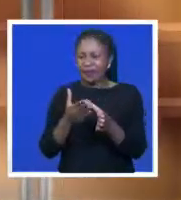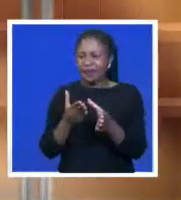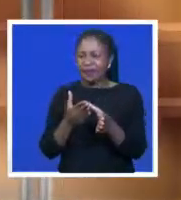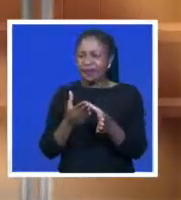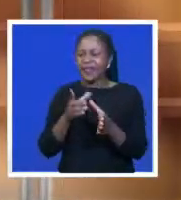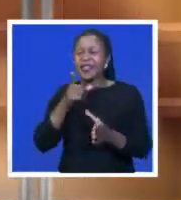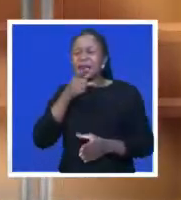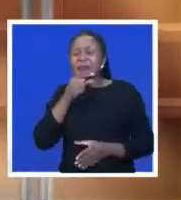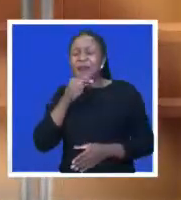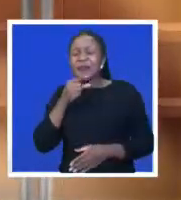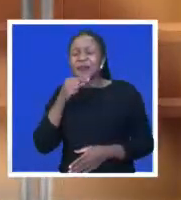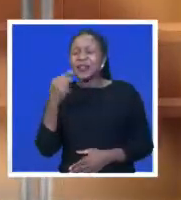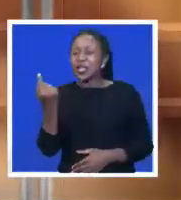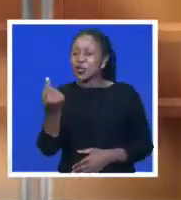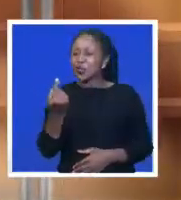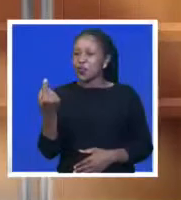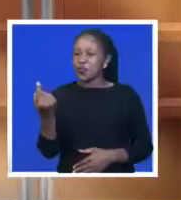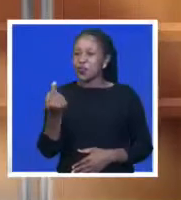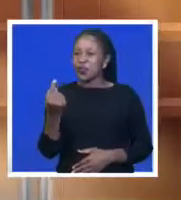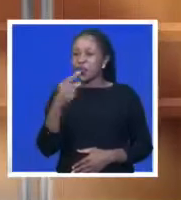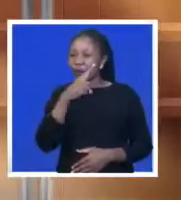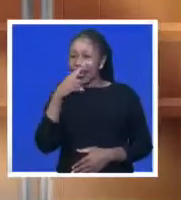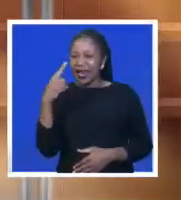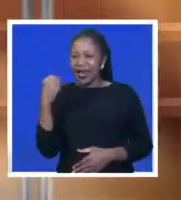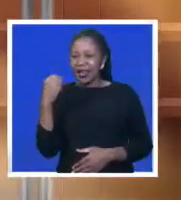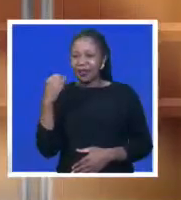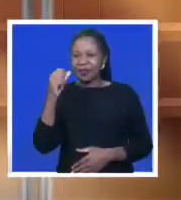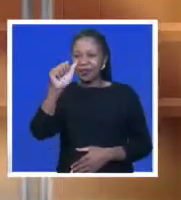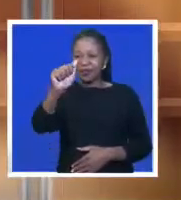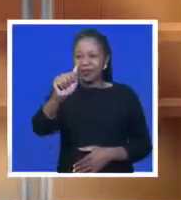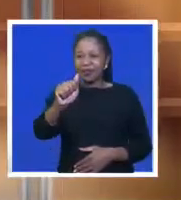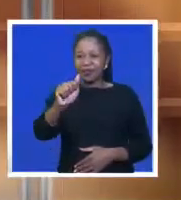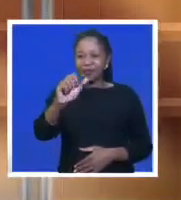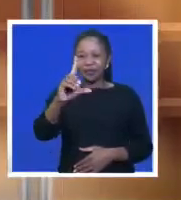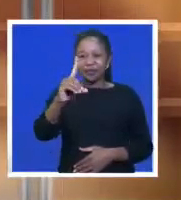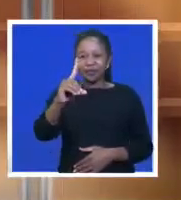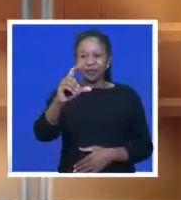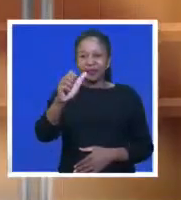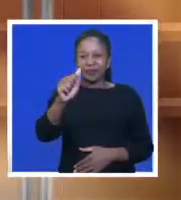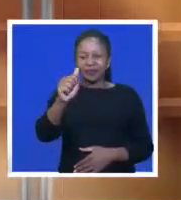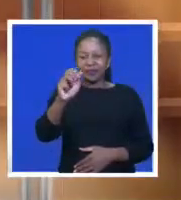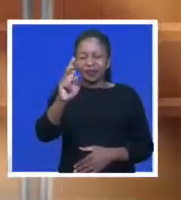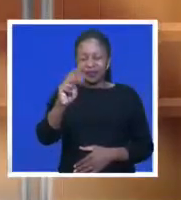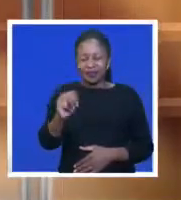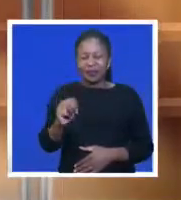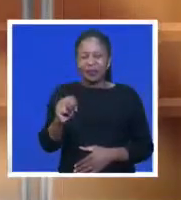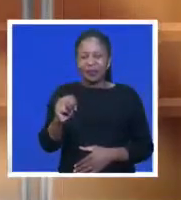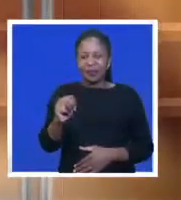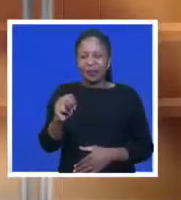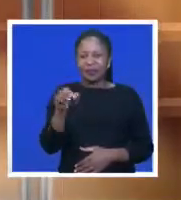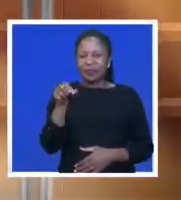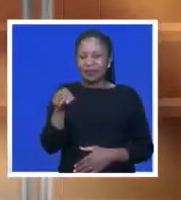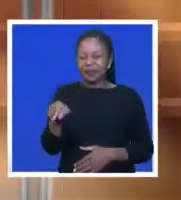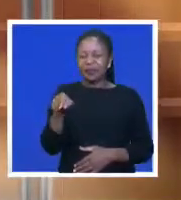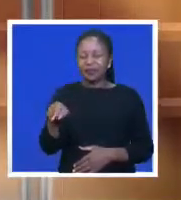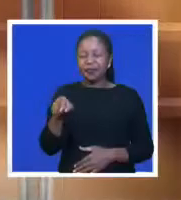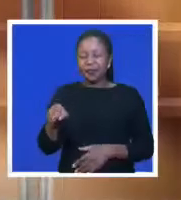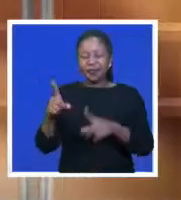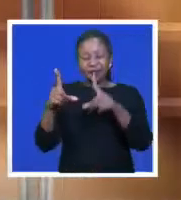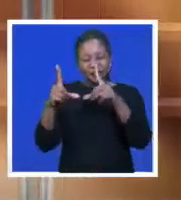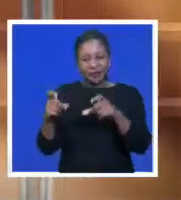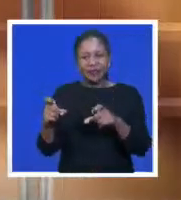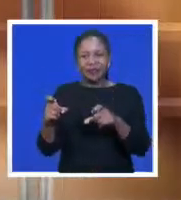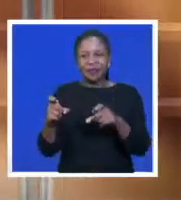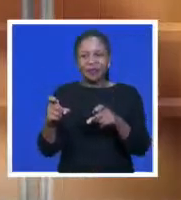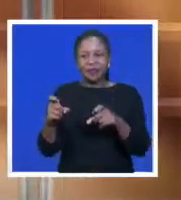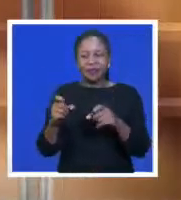picture, is Adam. Adam is the man that we are seeing in the picture. And Adam, together with all